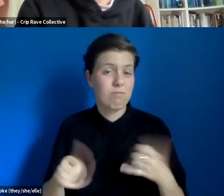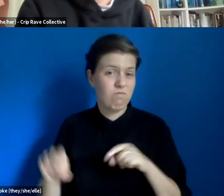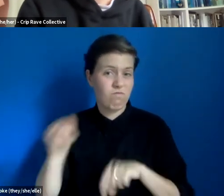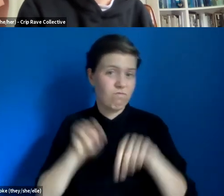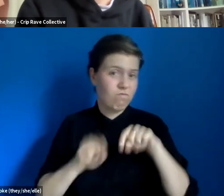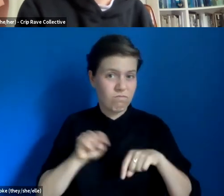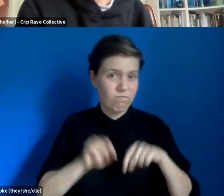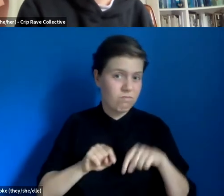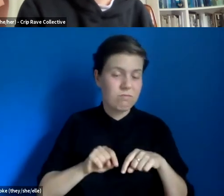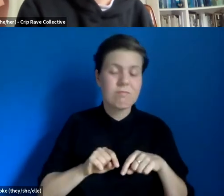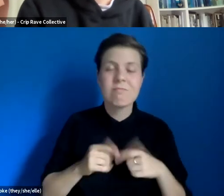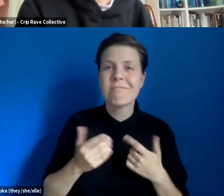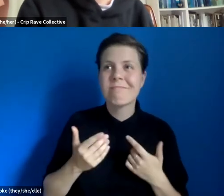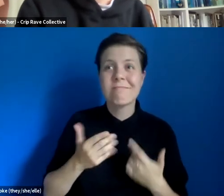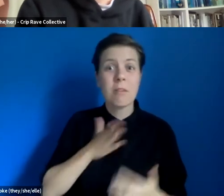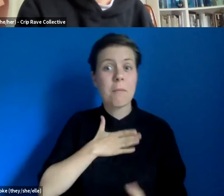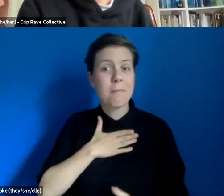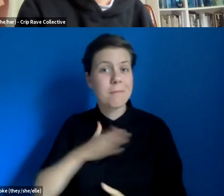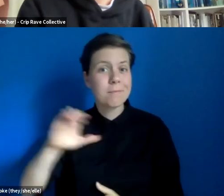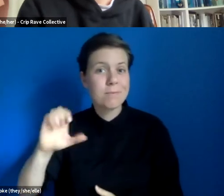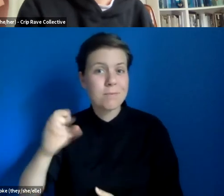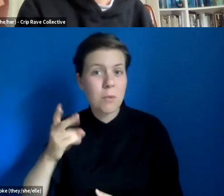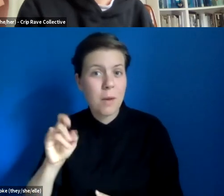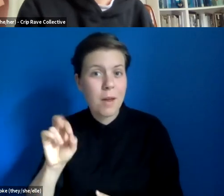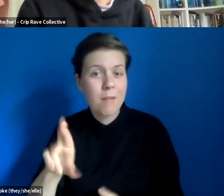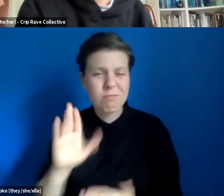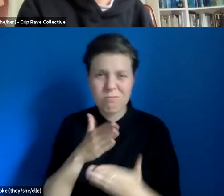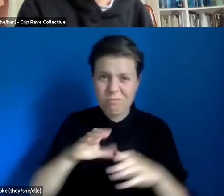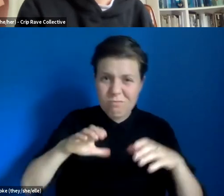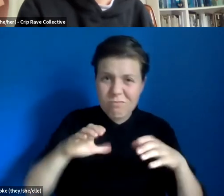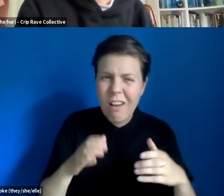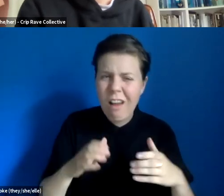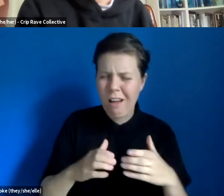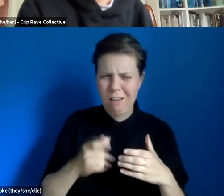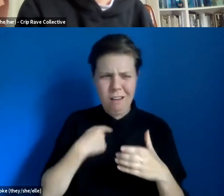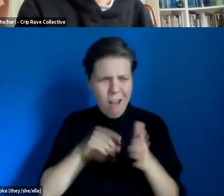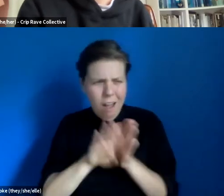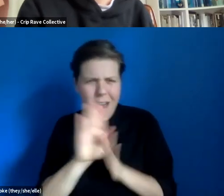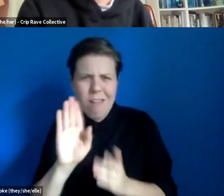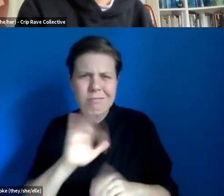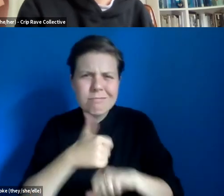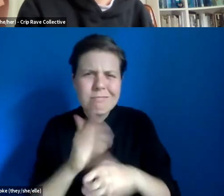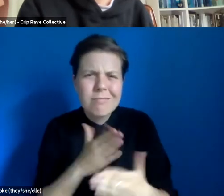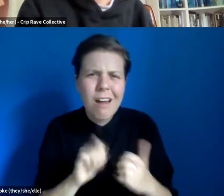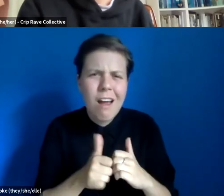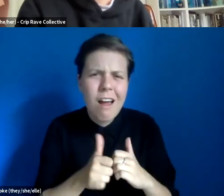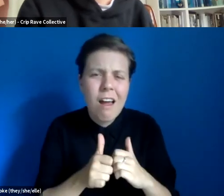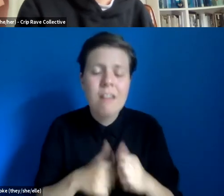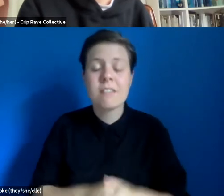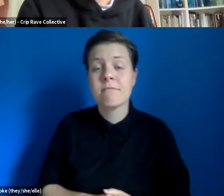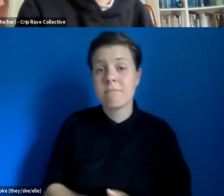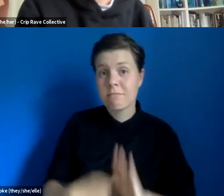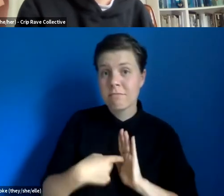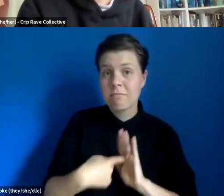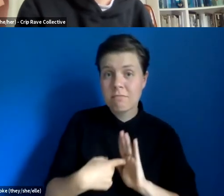my choir and how I arrange music, if there's actually like a difference between, you know,